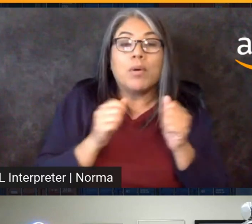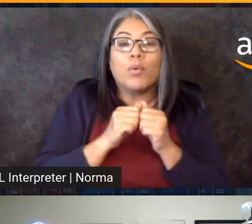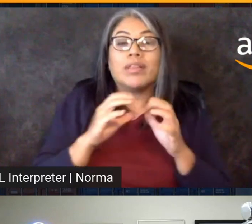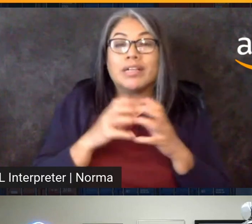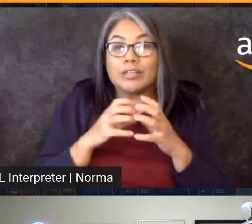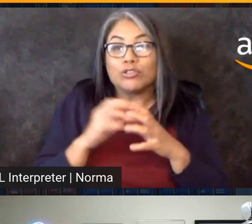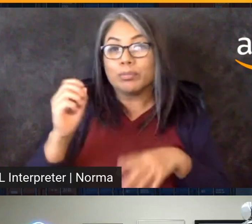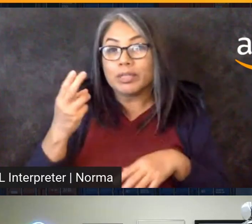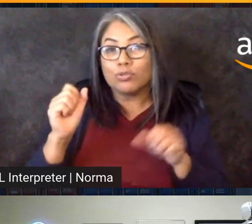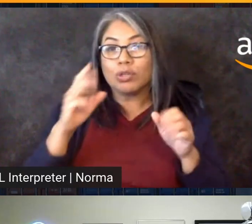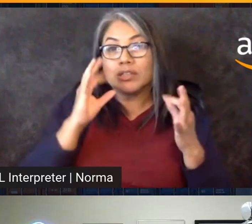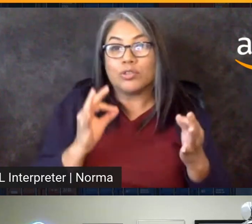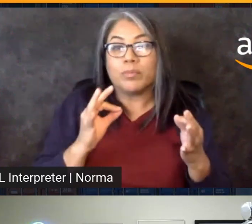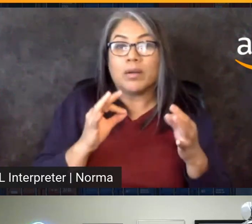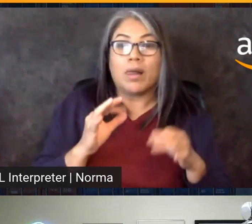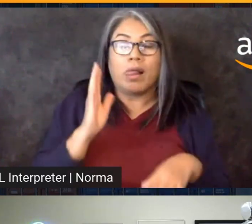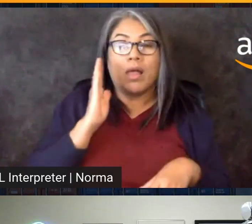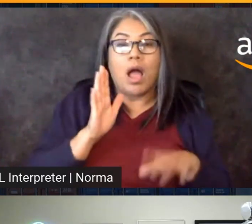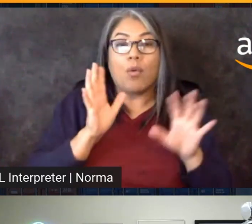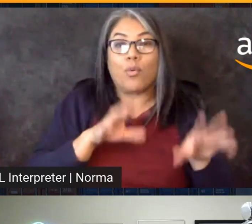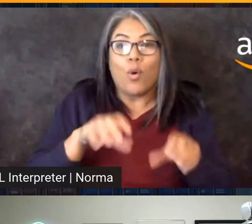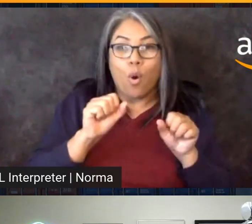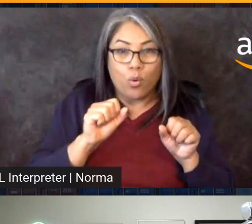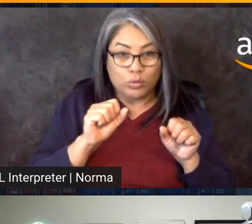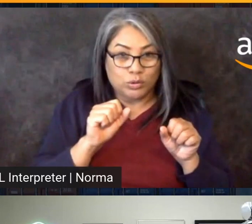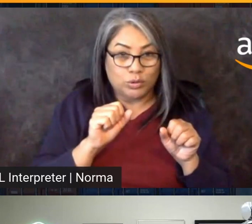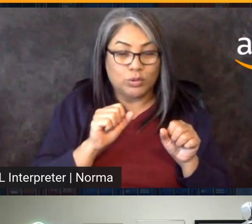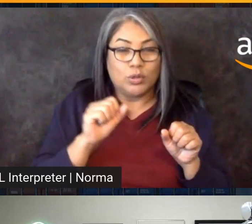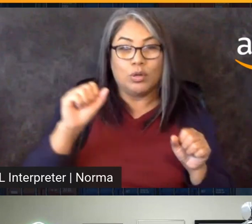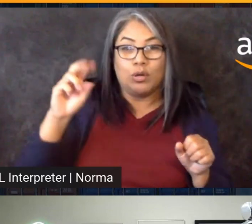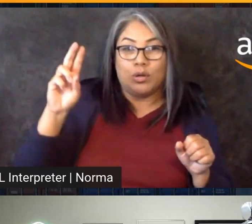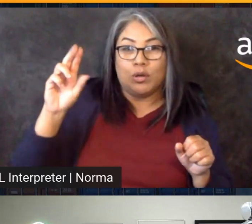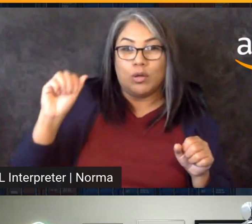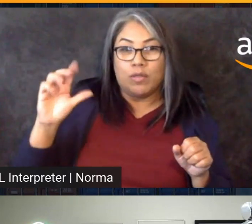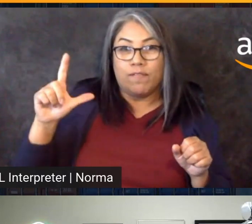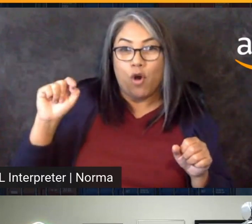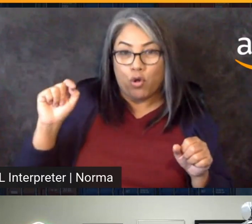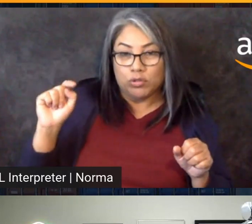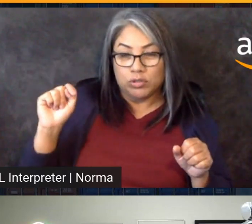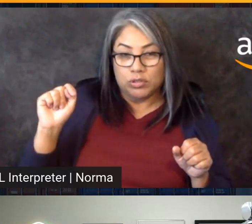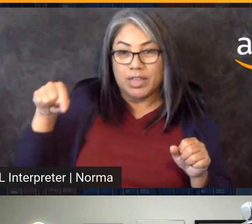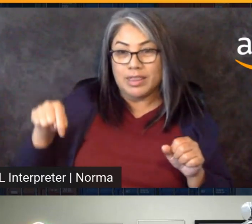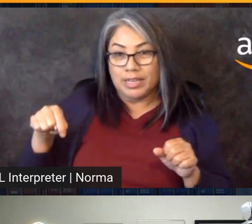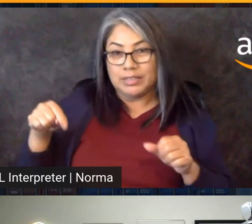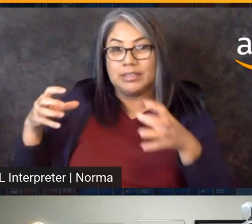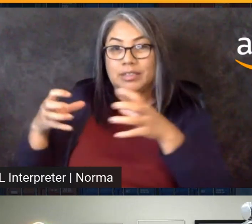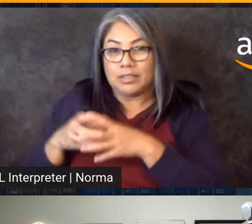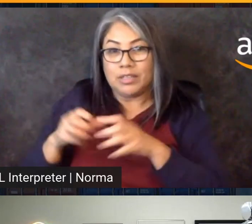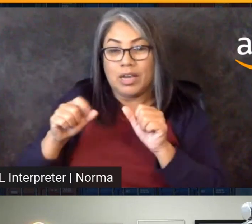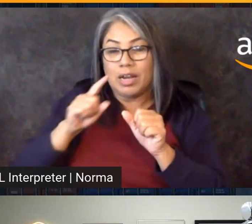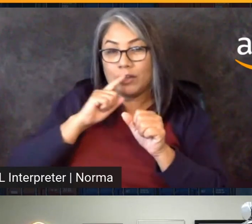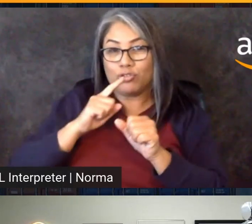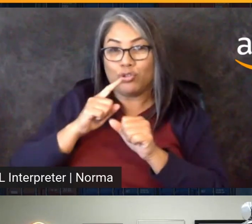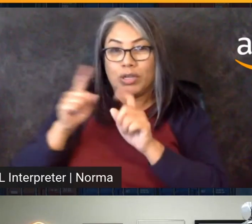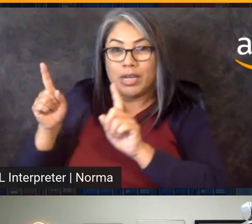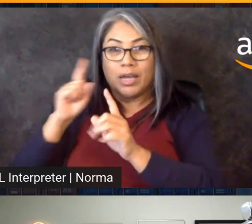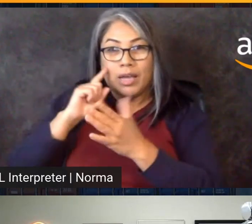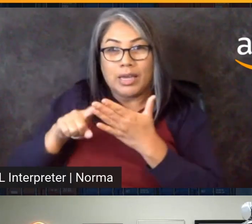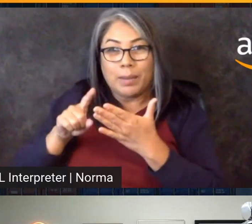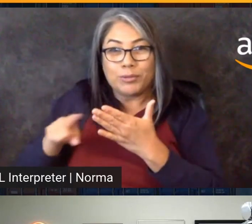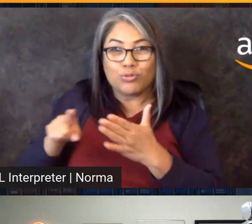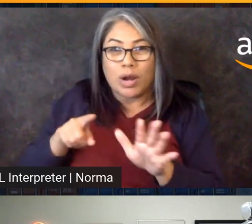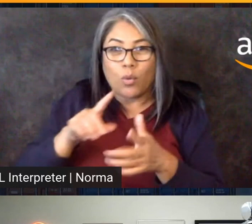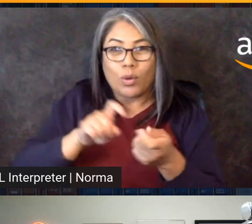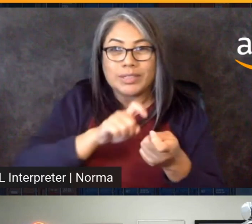Vault instance in this cluster, where I can actually keep track of like what's exactly accessing Vault, regardless of the